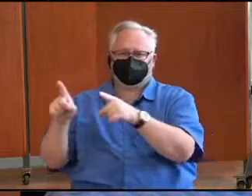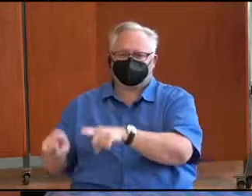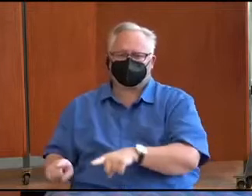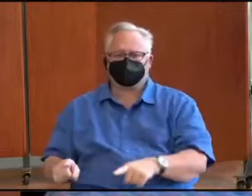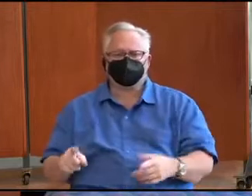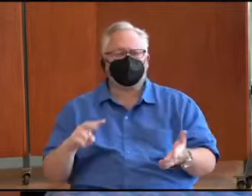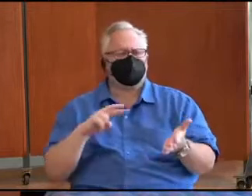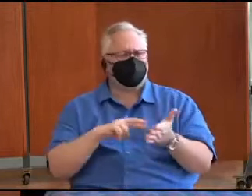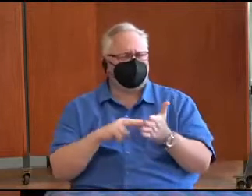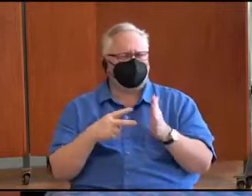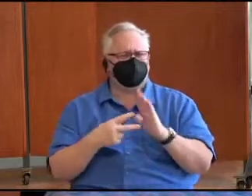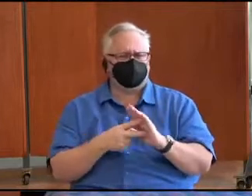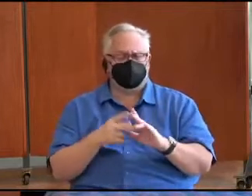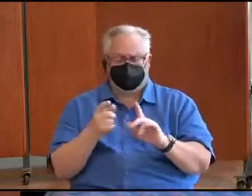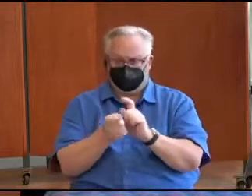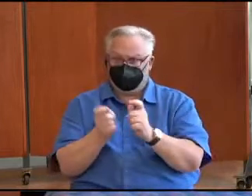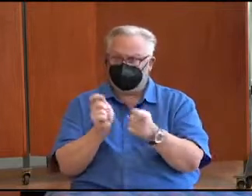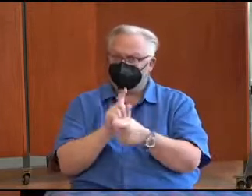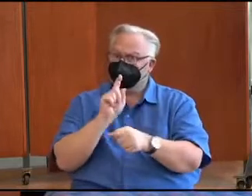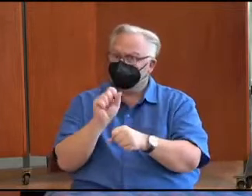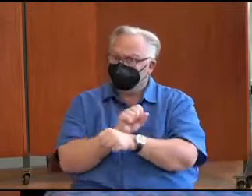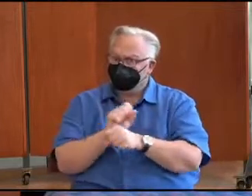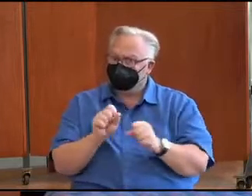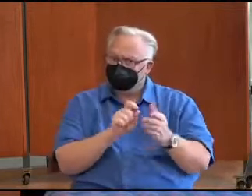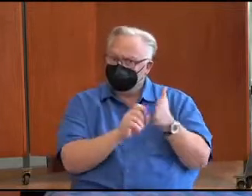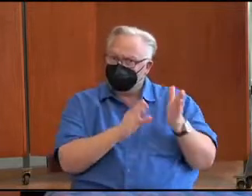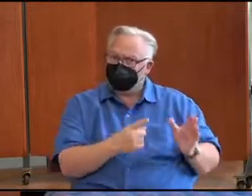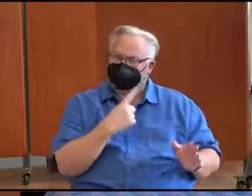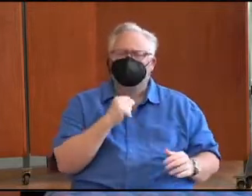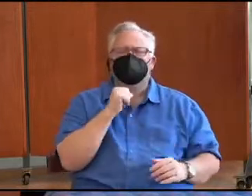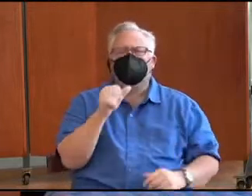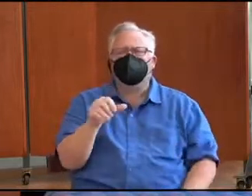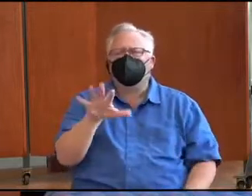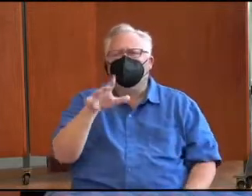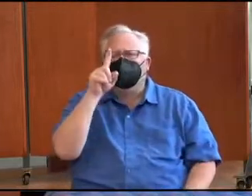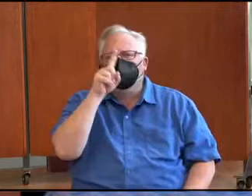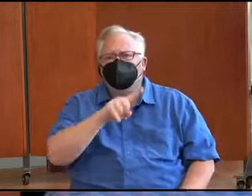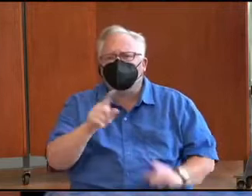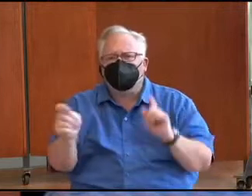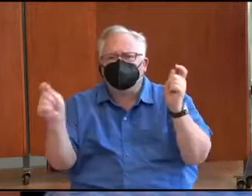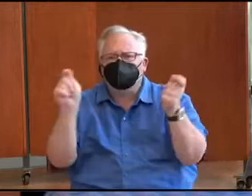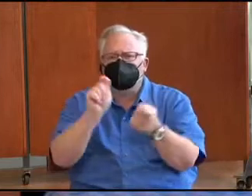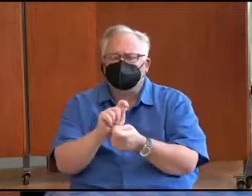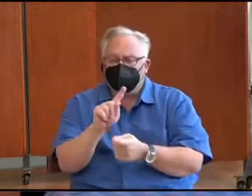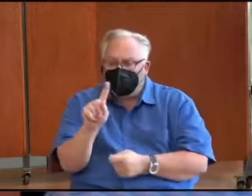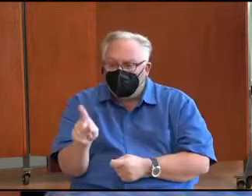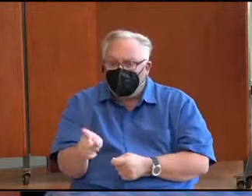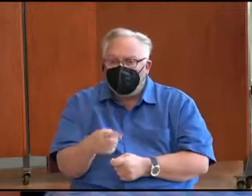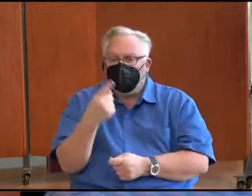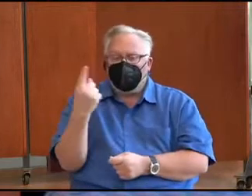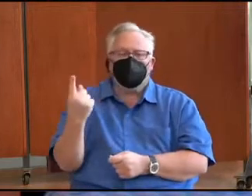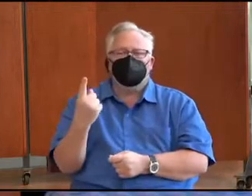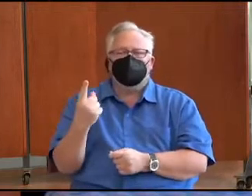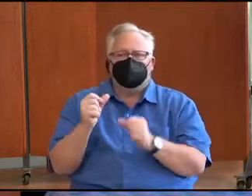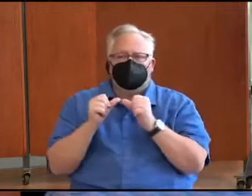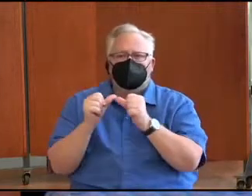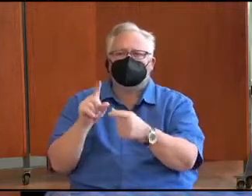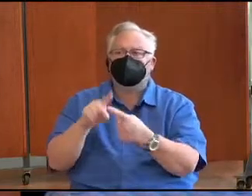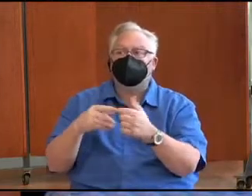I mean real change, he writes, not the pseudo change that only lasts until the next time my buttons get